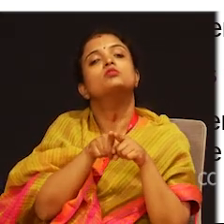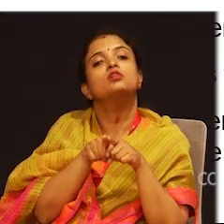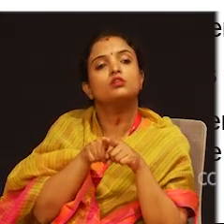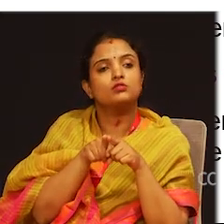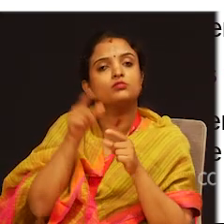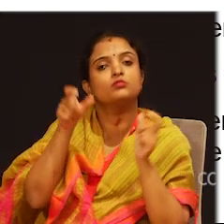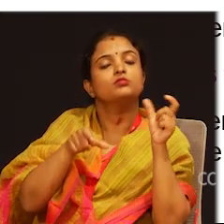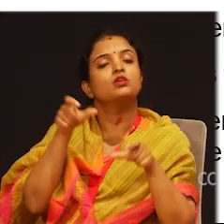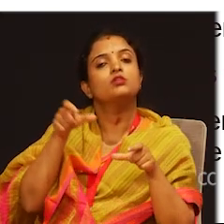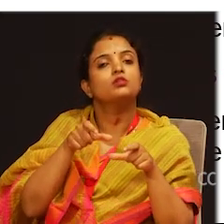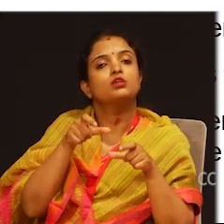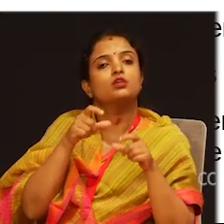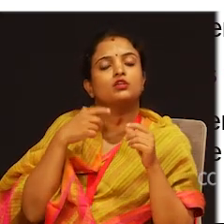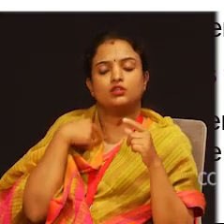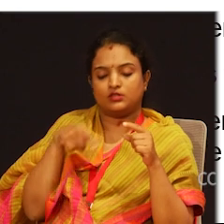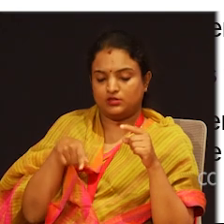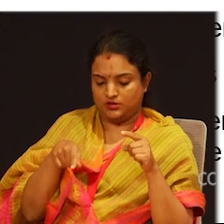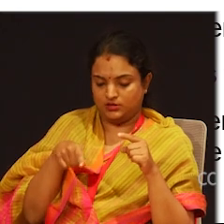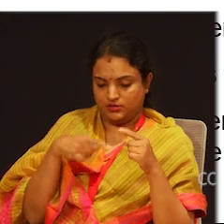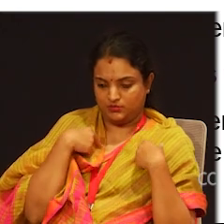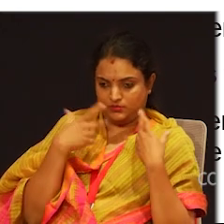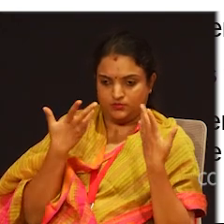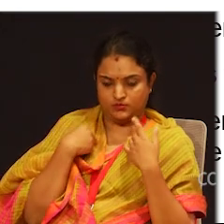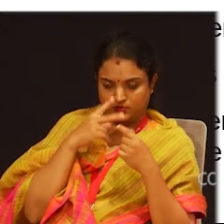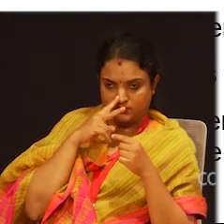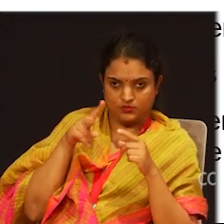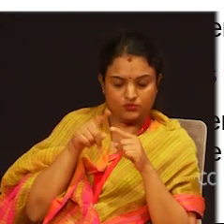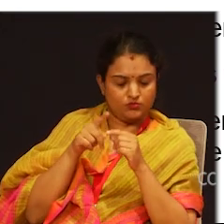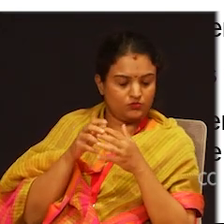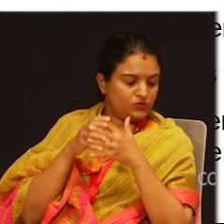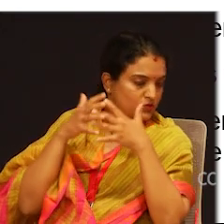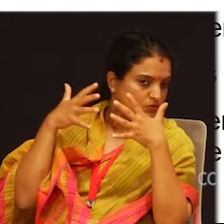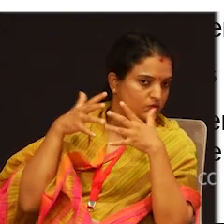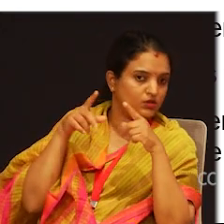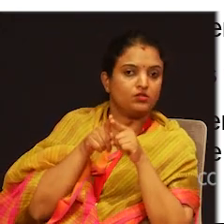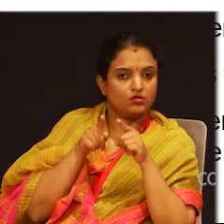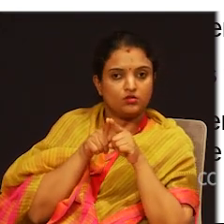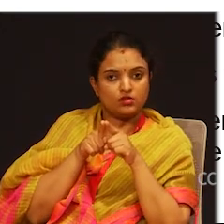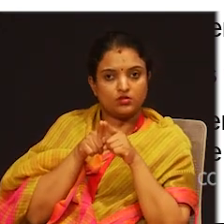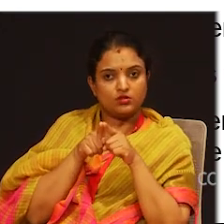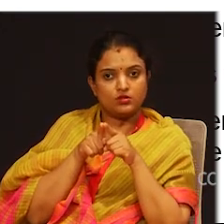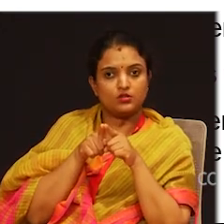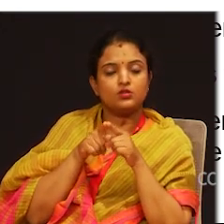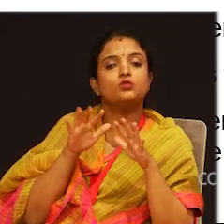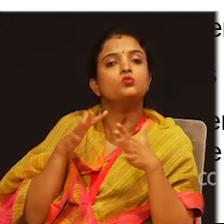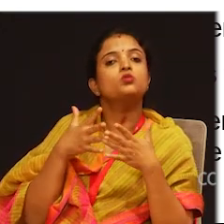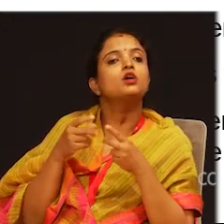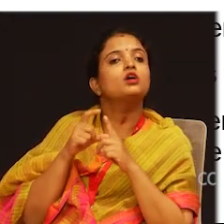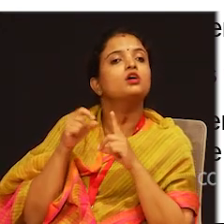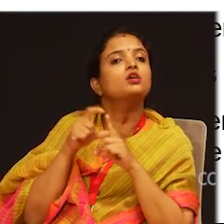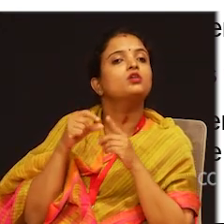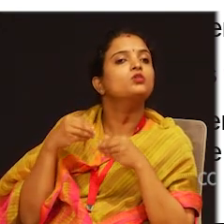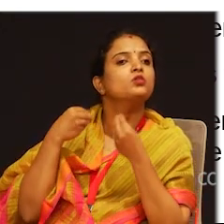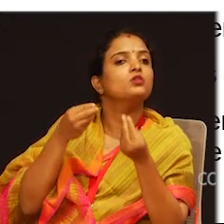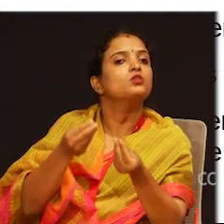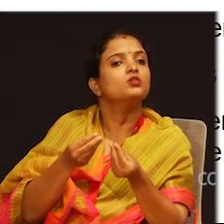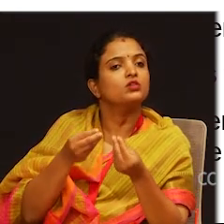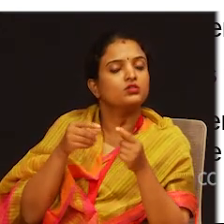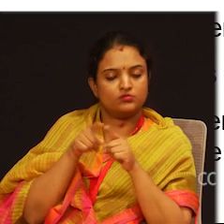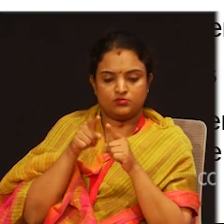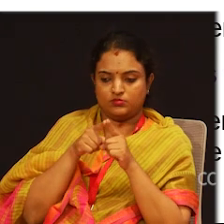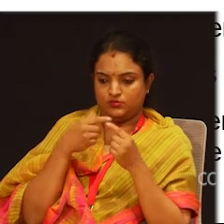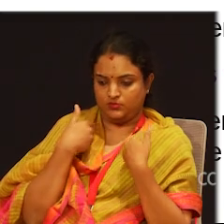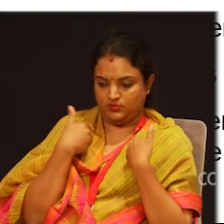talking about looking at differences in a wider perspective. And why we are doing it is because we